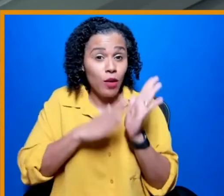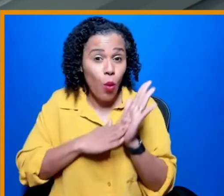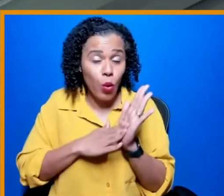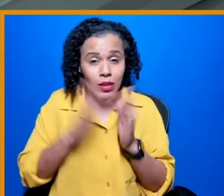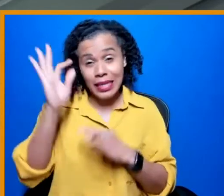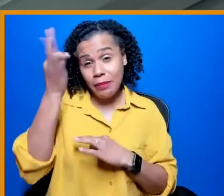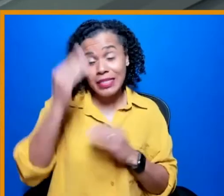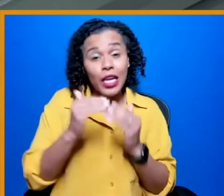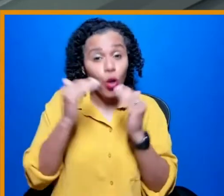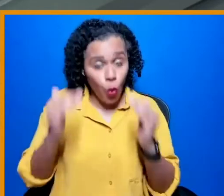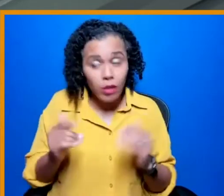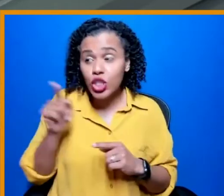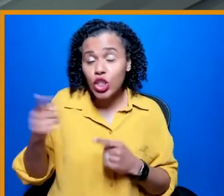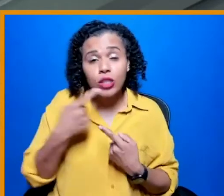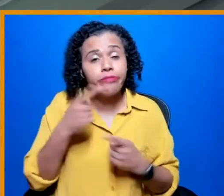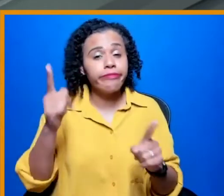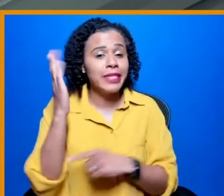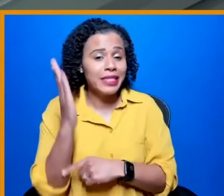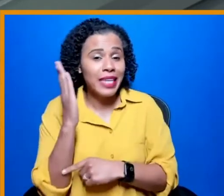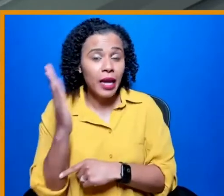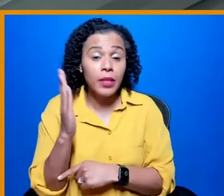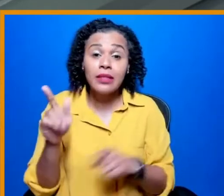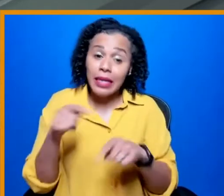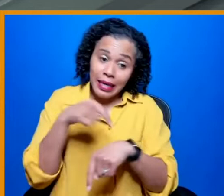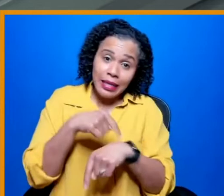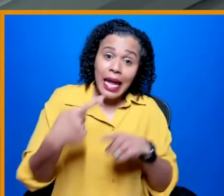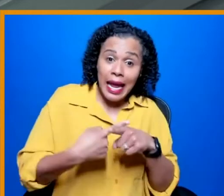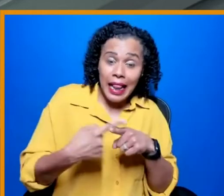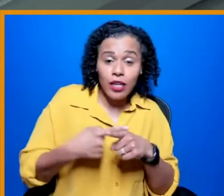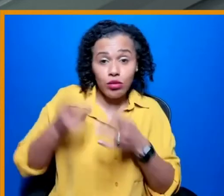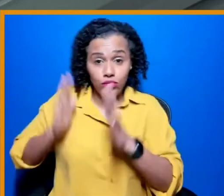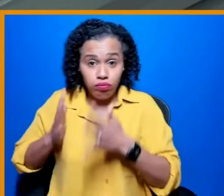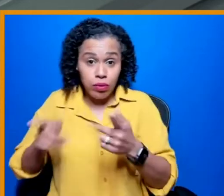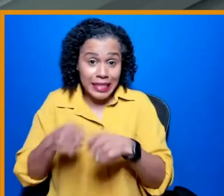a statement to the House simultaneously in English and BSL. She got